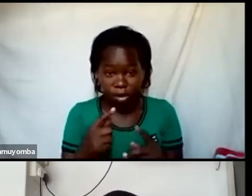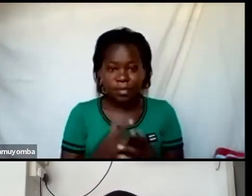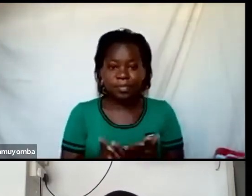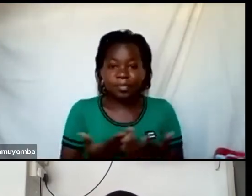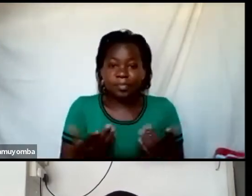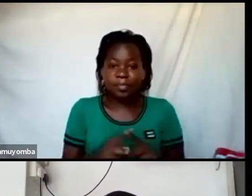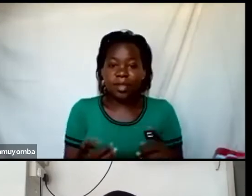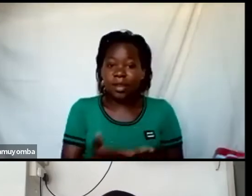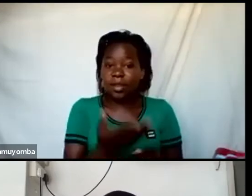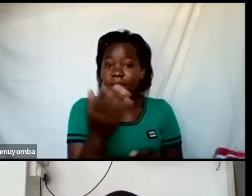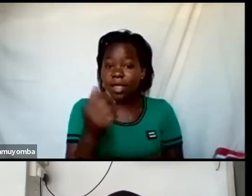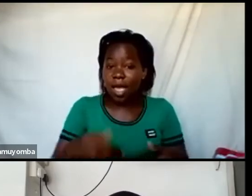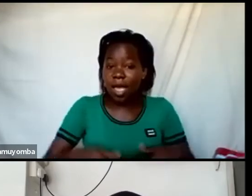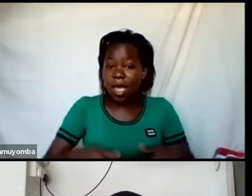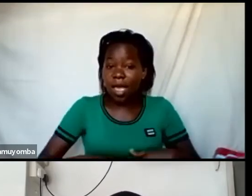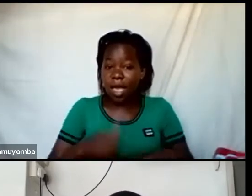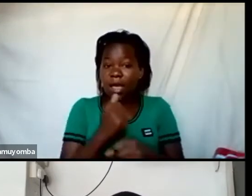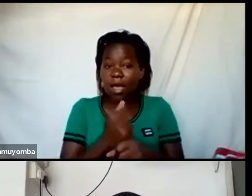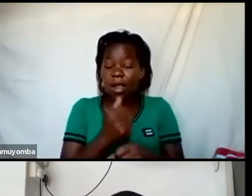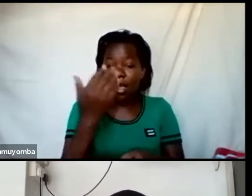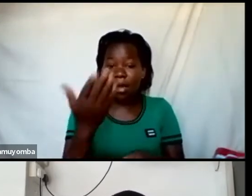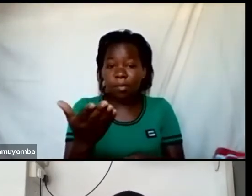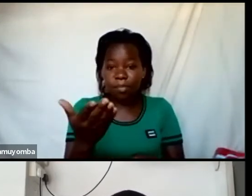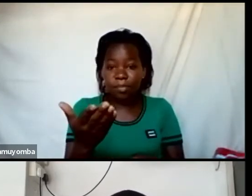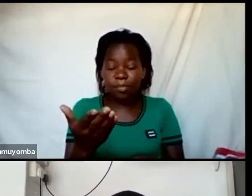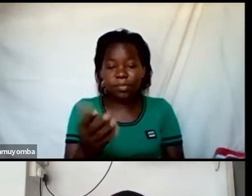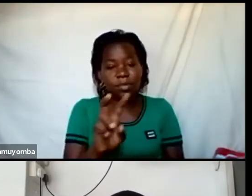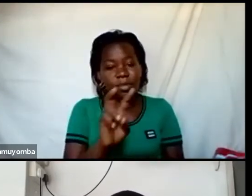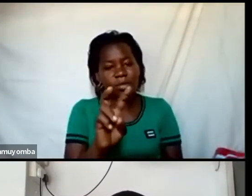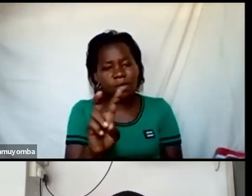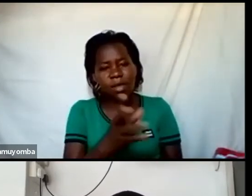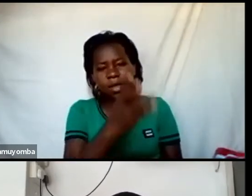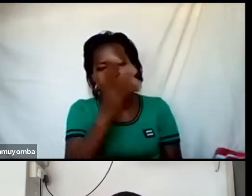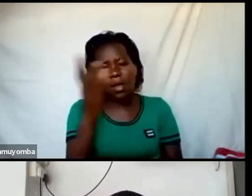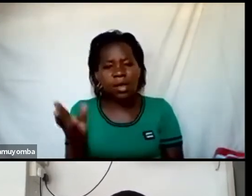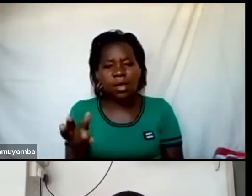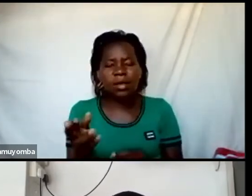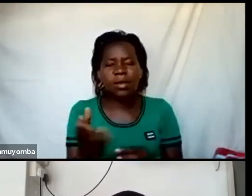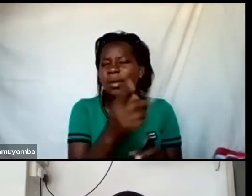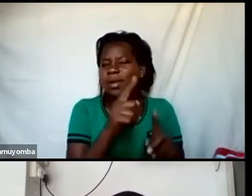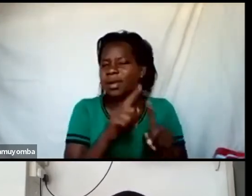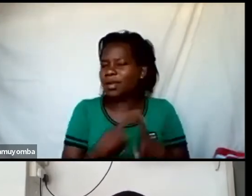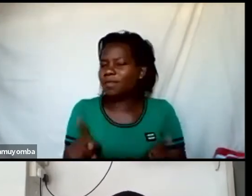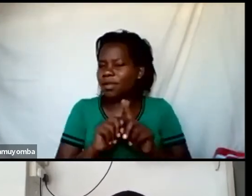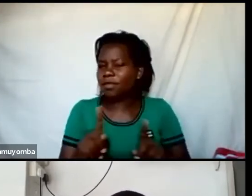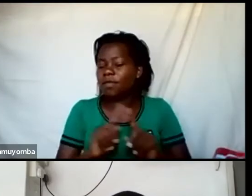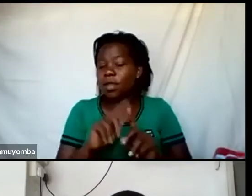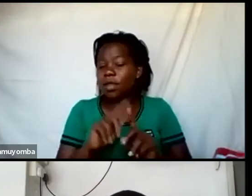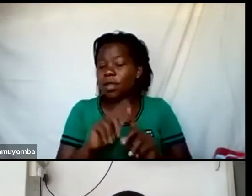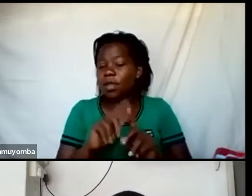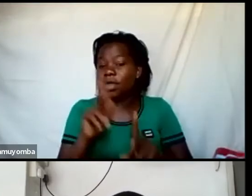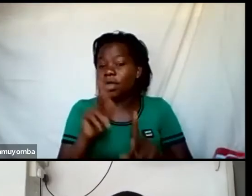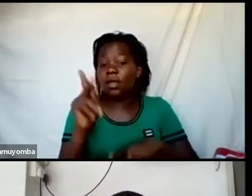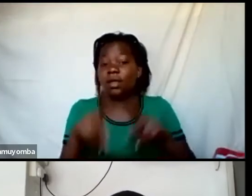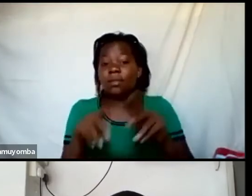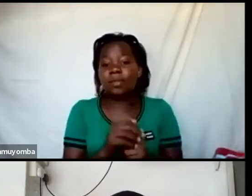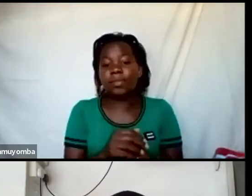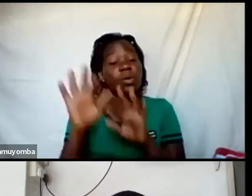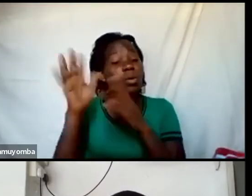there. So you can do it. Look at the role models that we now have, so many that are so successful in their